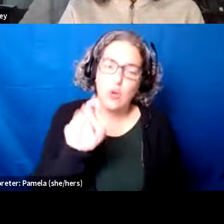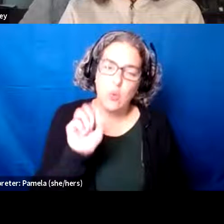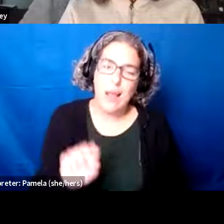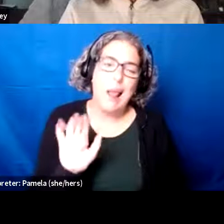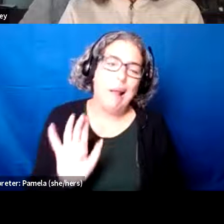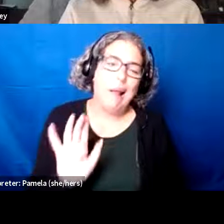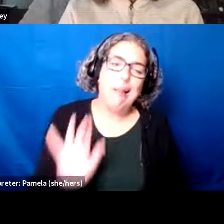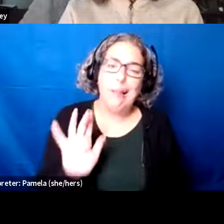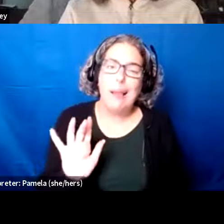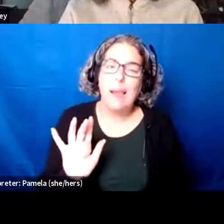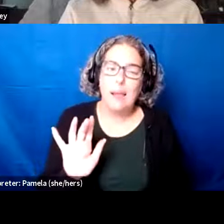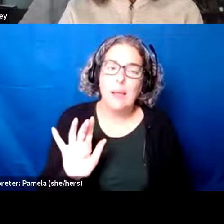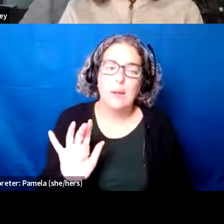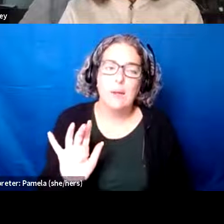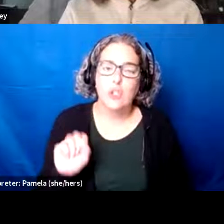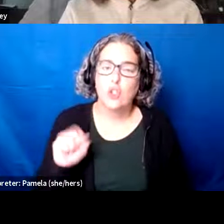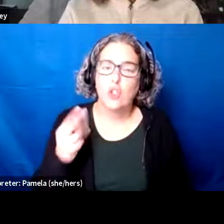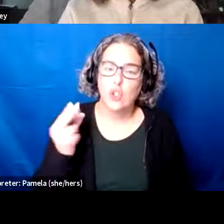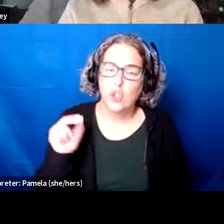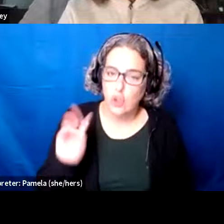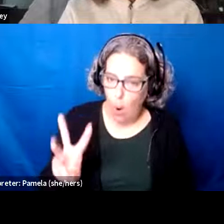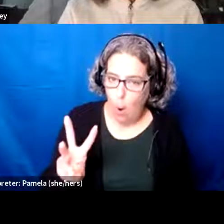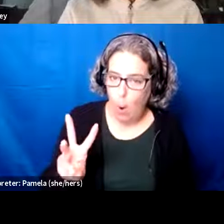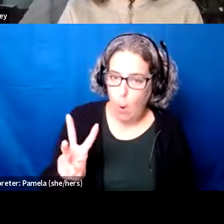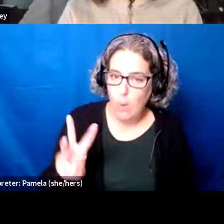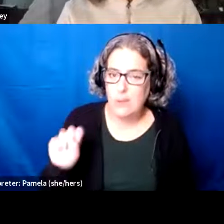on show